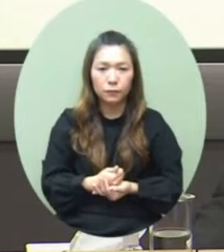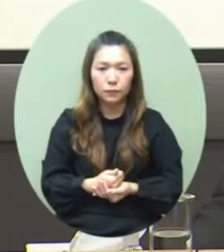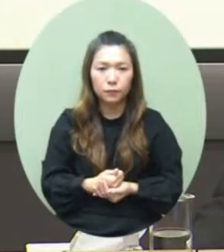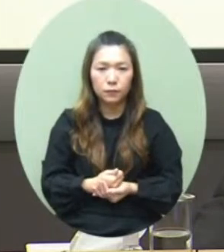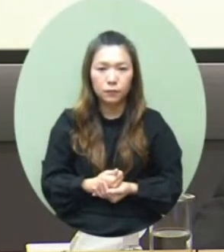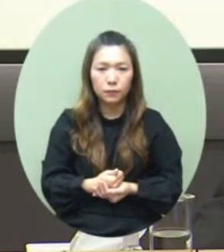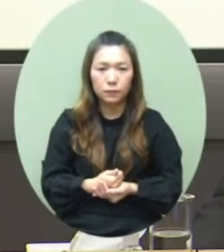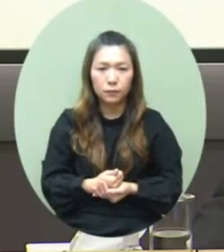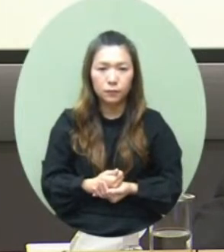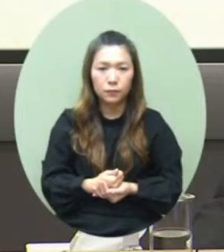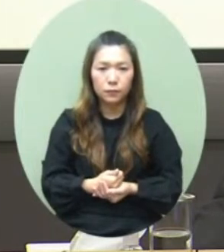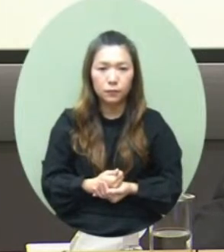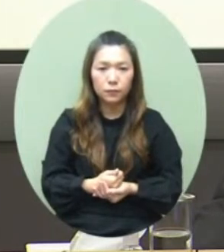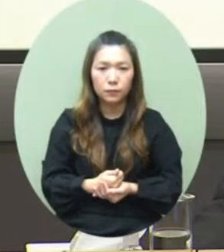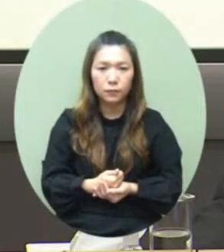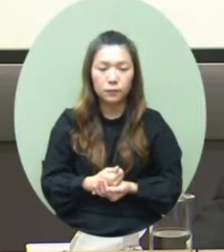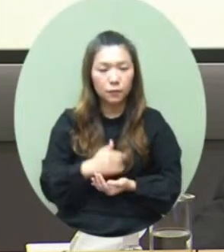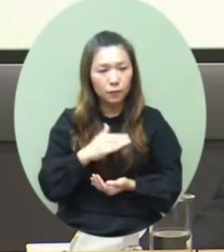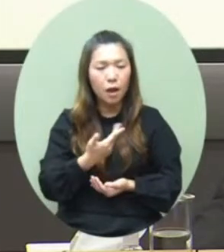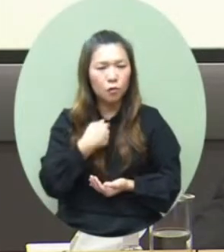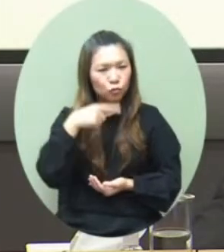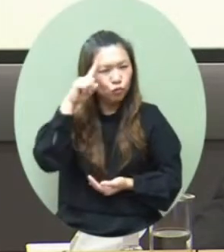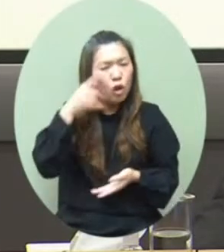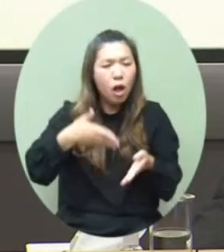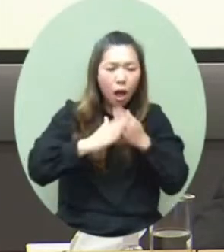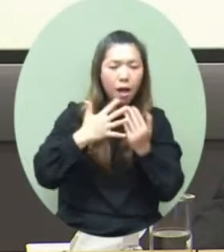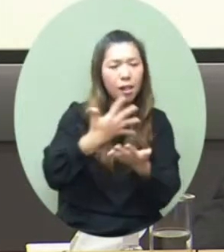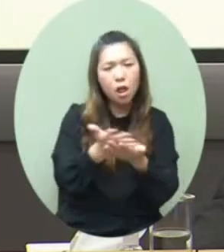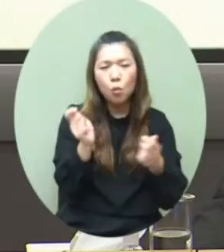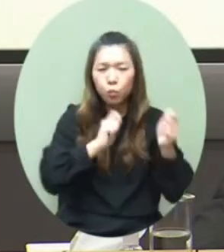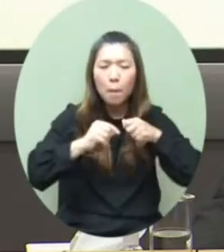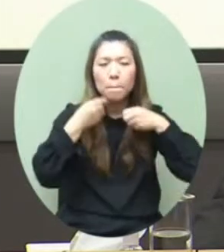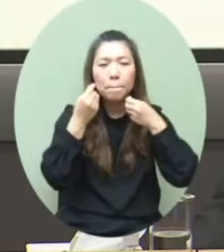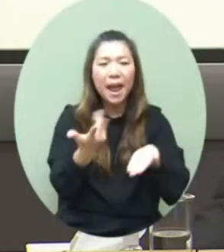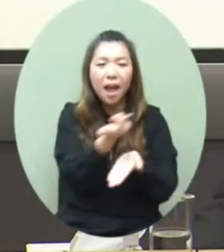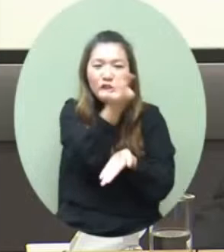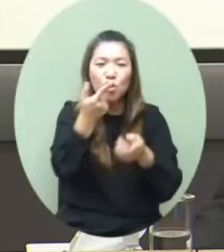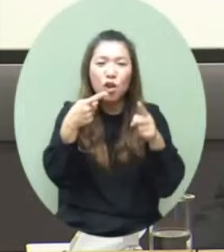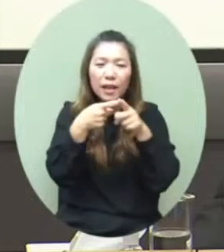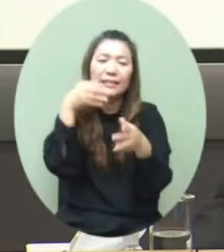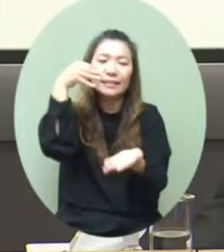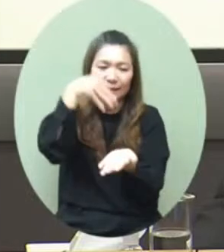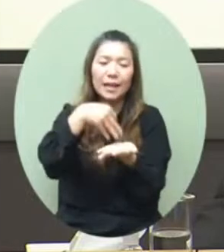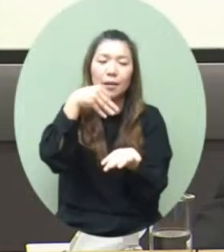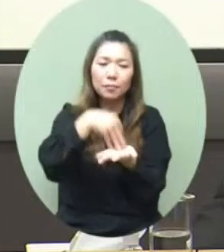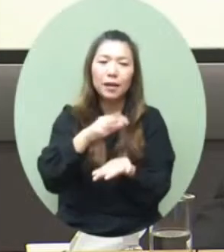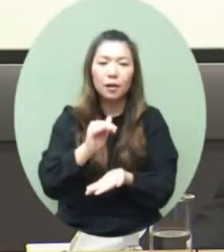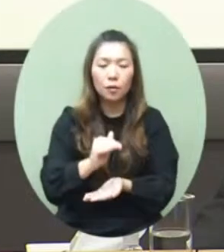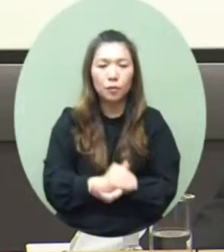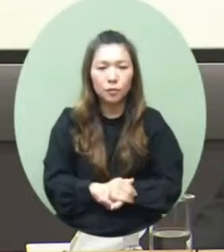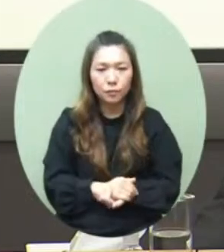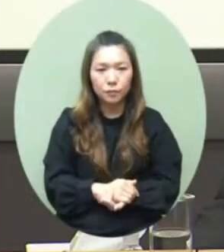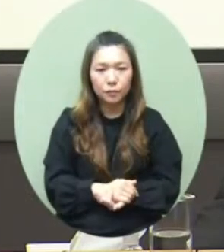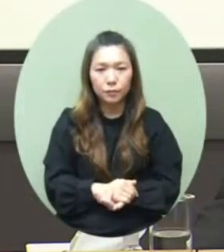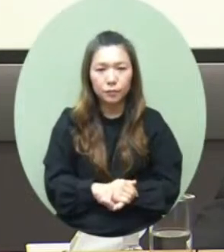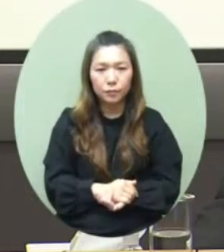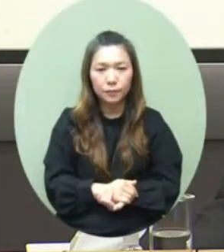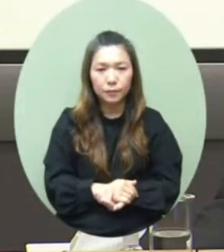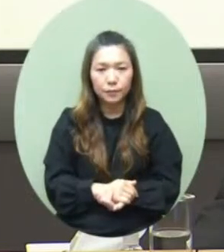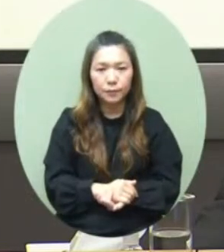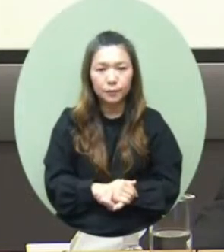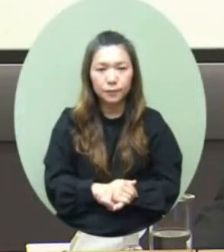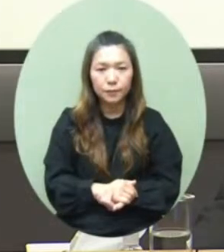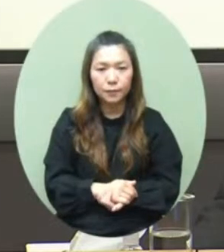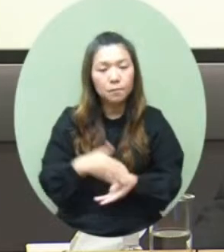of activities as possible so that we can offer a wide variety of options for people to choose and